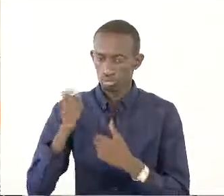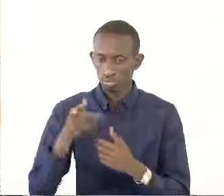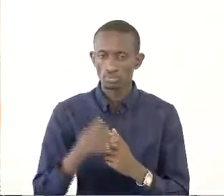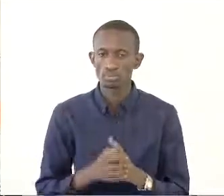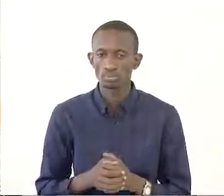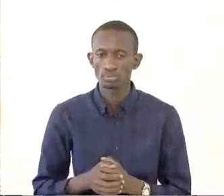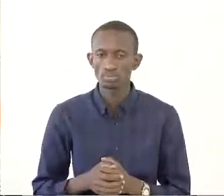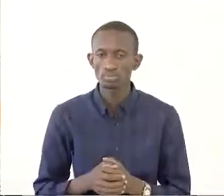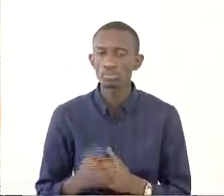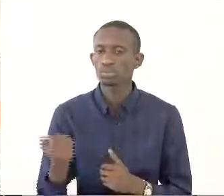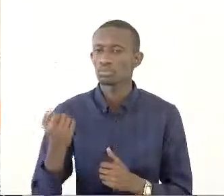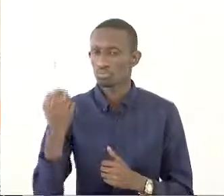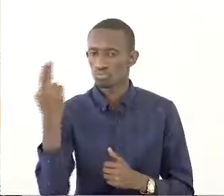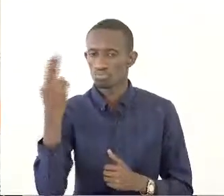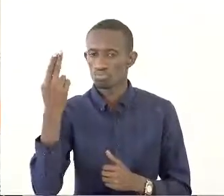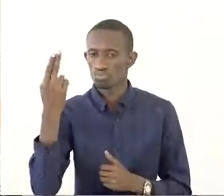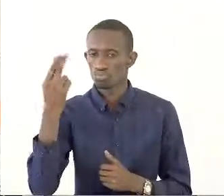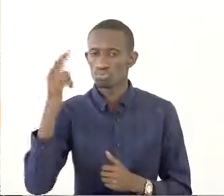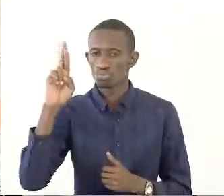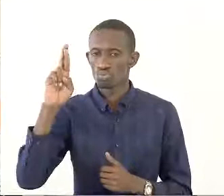We have 2 roots.